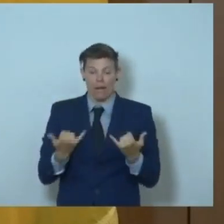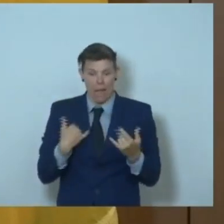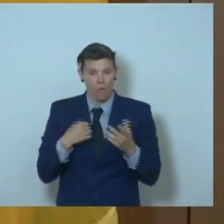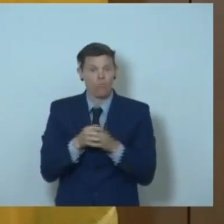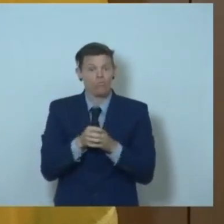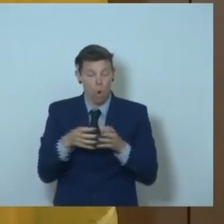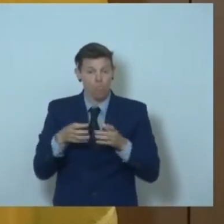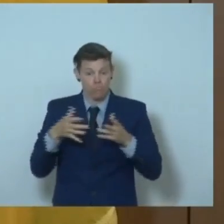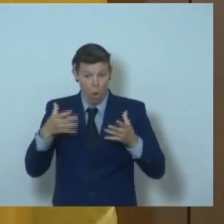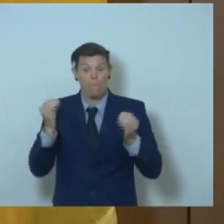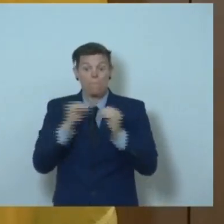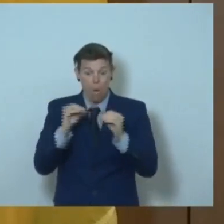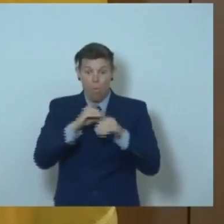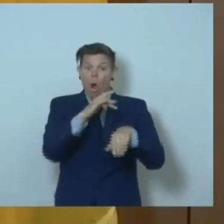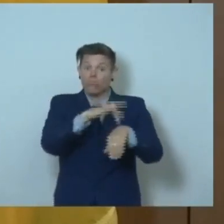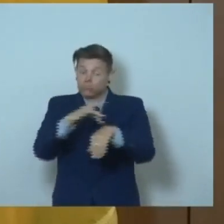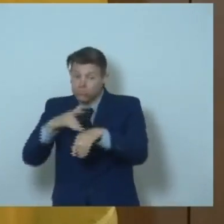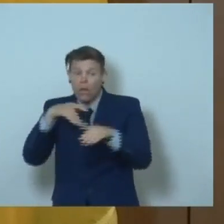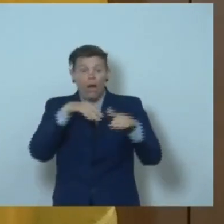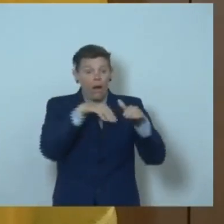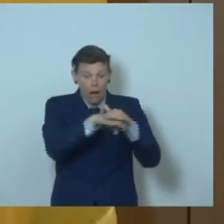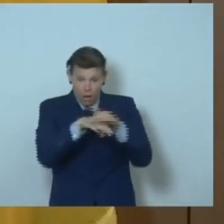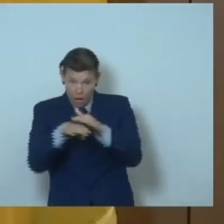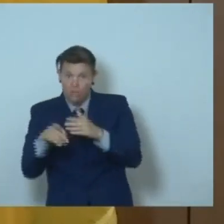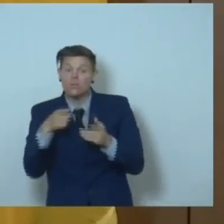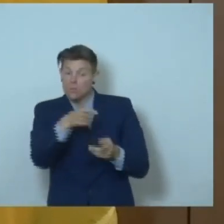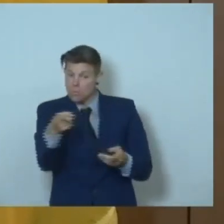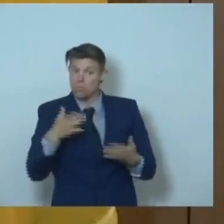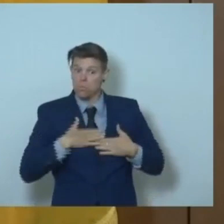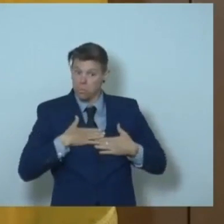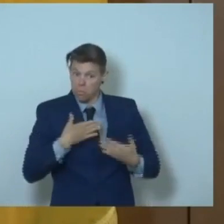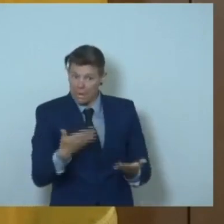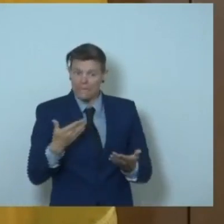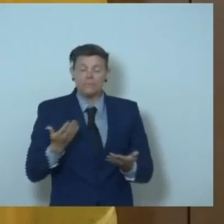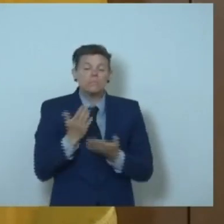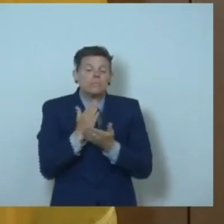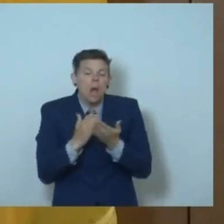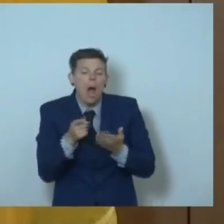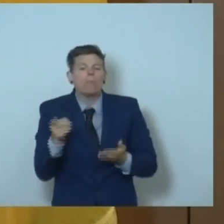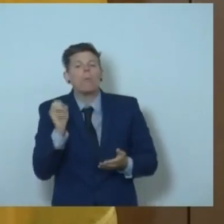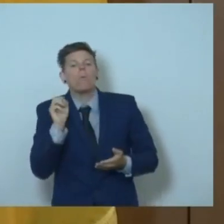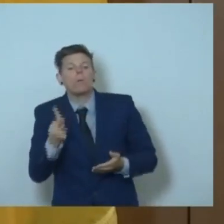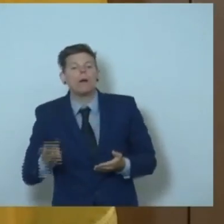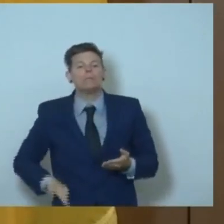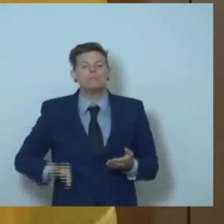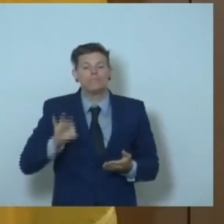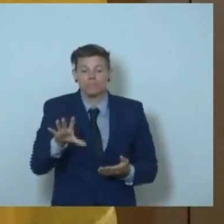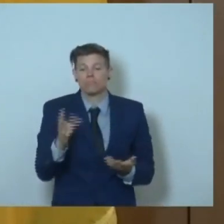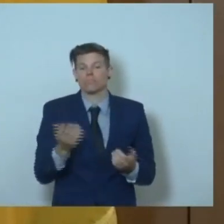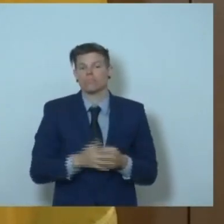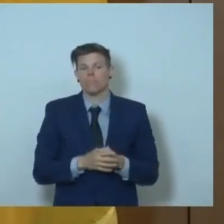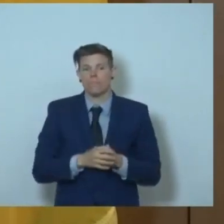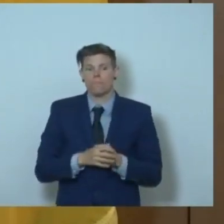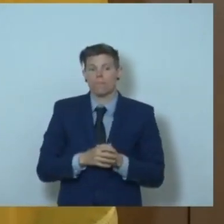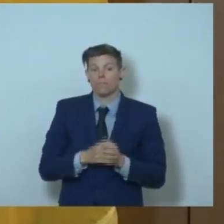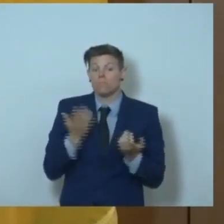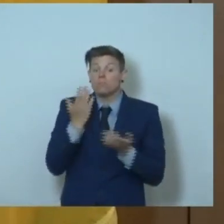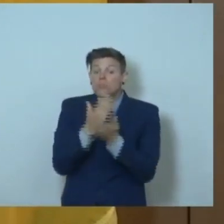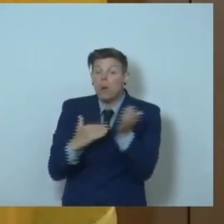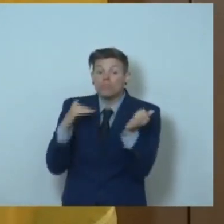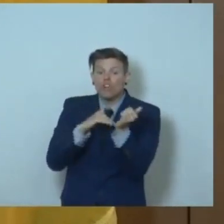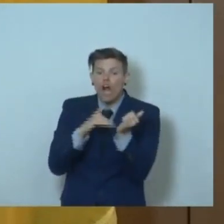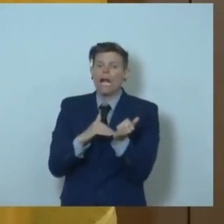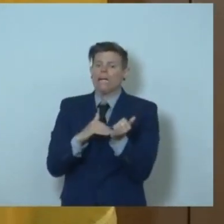can and are willing to privately pay, and for providers who will say, if you'll get a test, right, and we